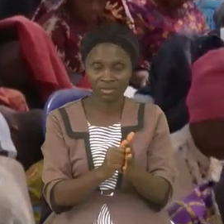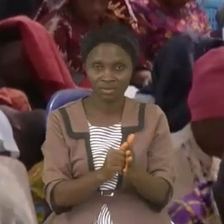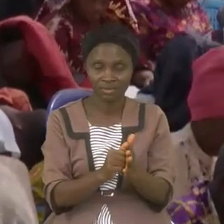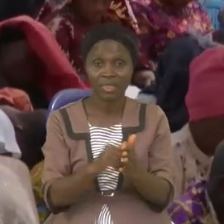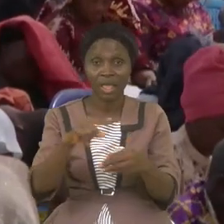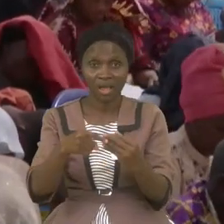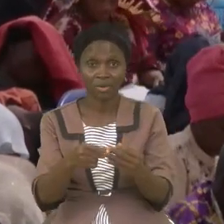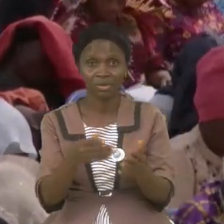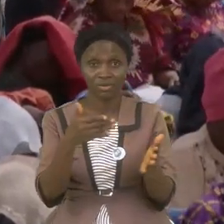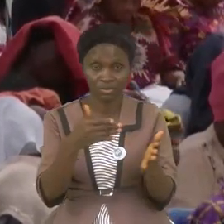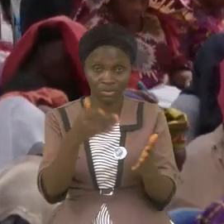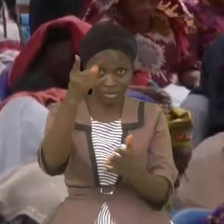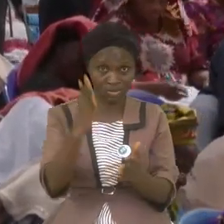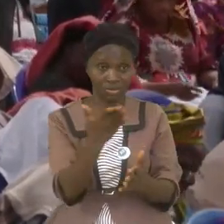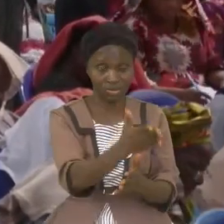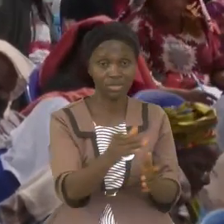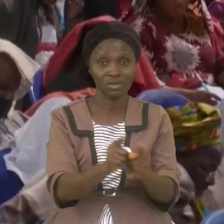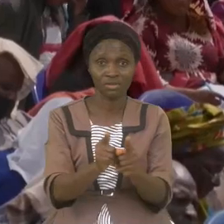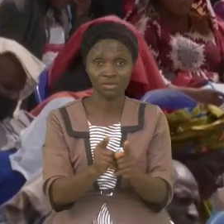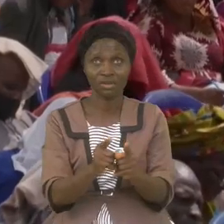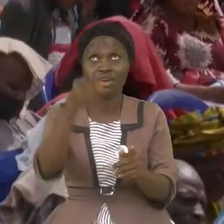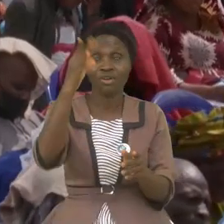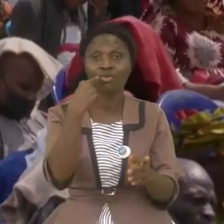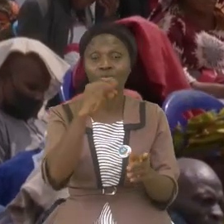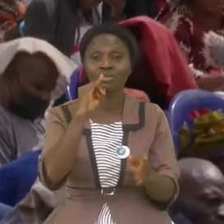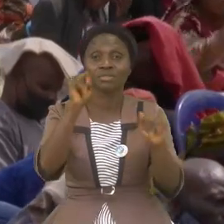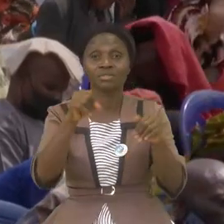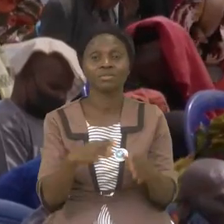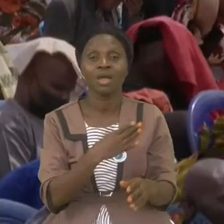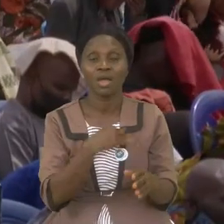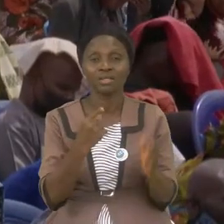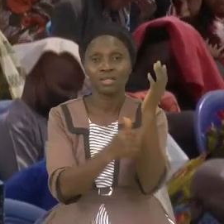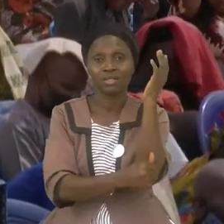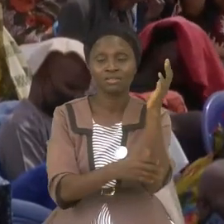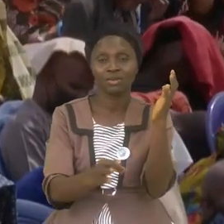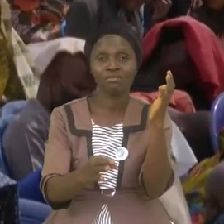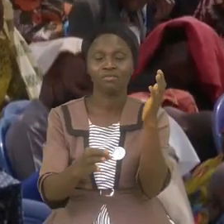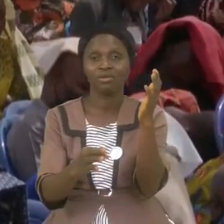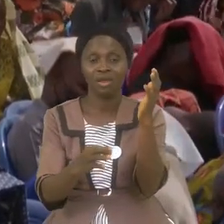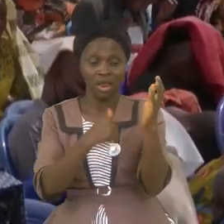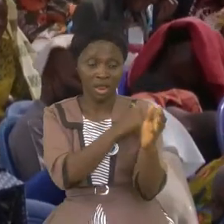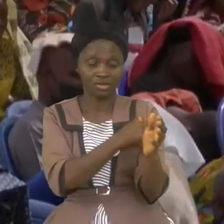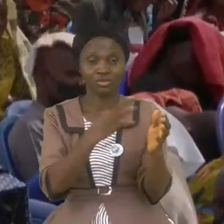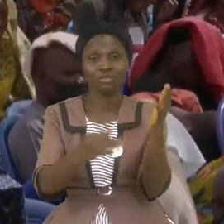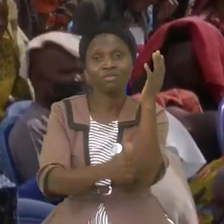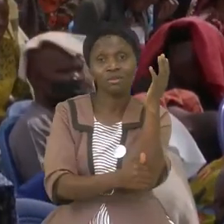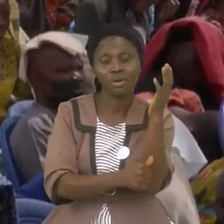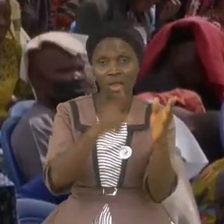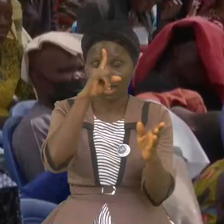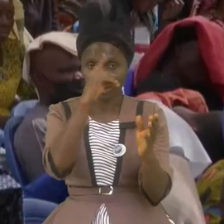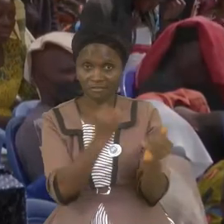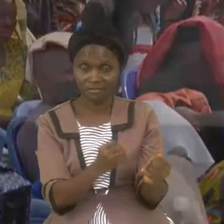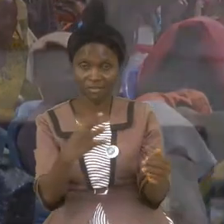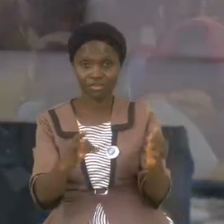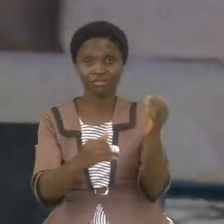God who is able, and the attitude of Abraham, and the disposition of Abraham, and the faith of Abraham, and the